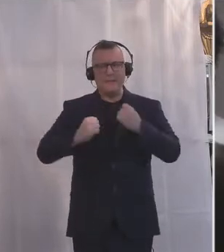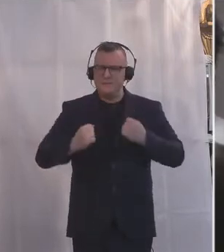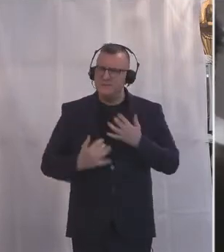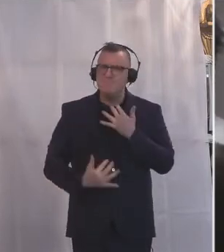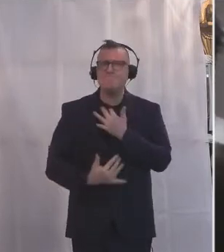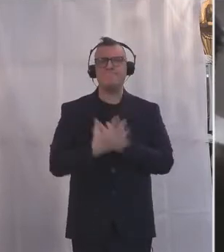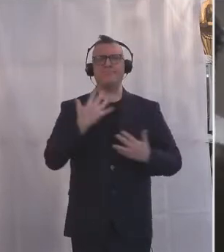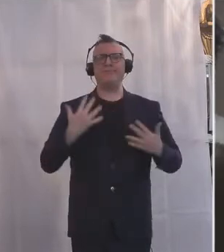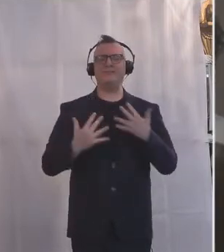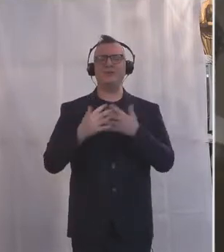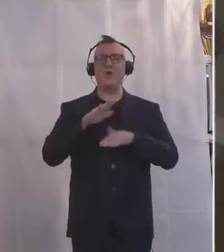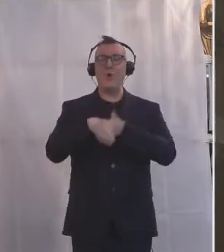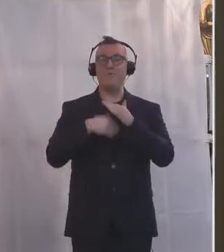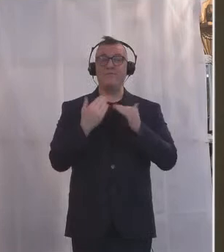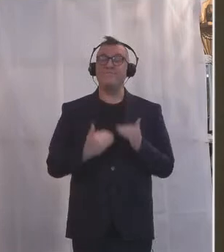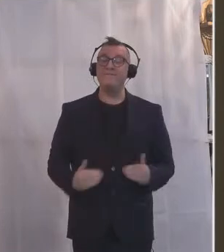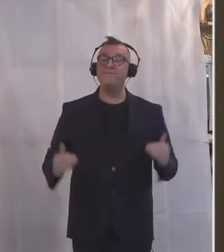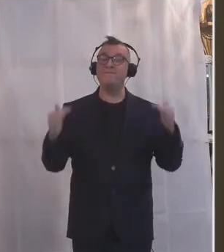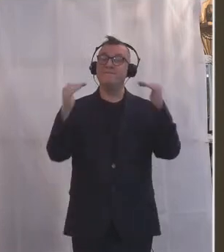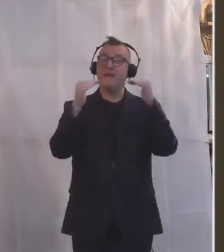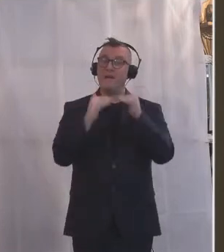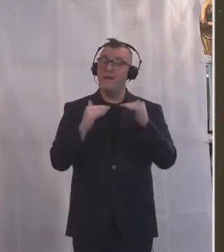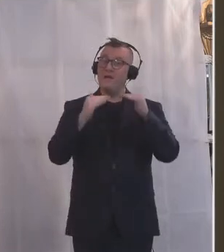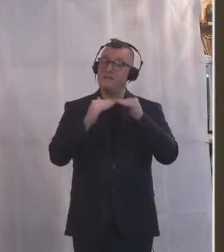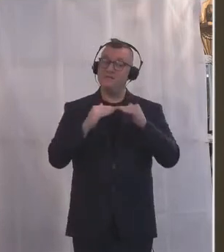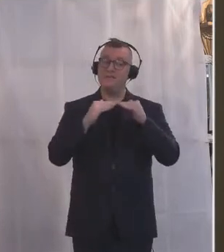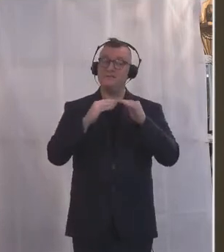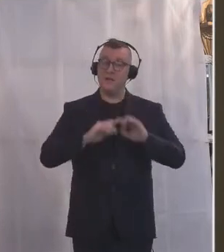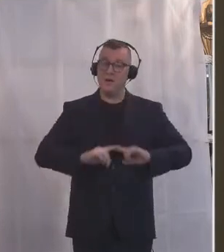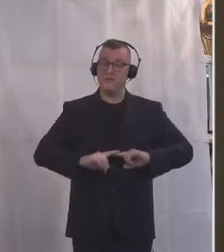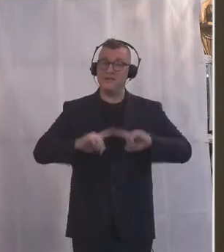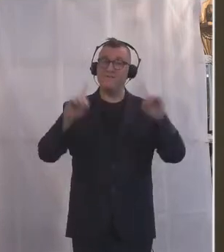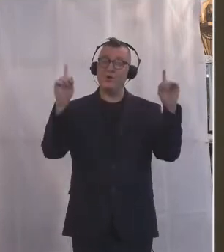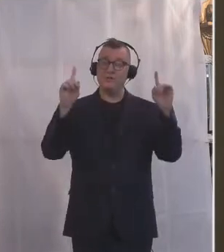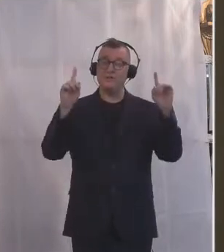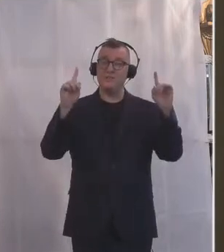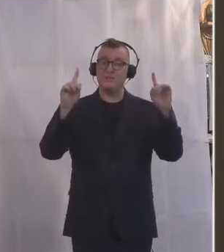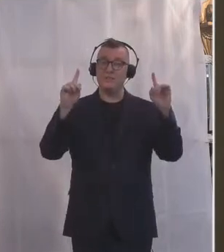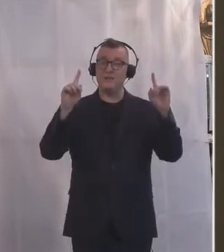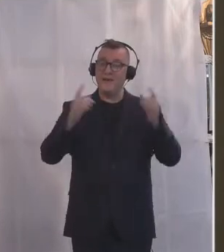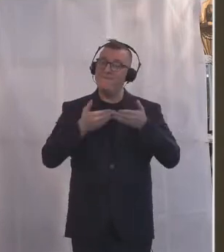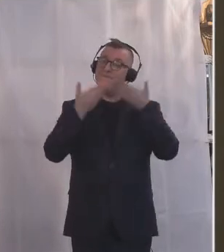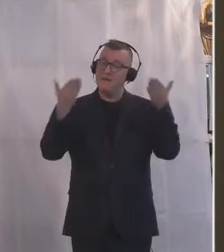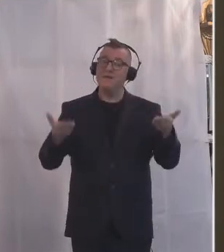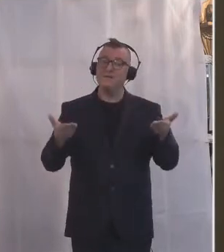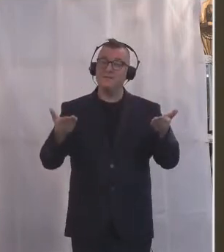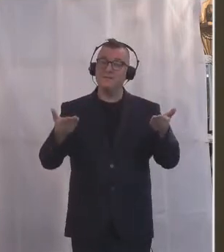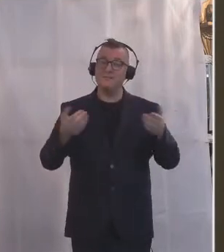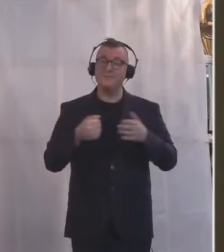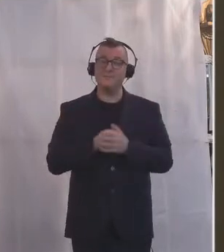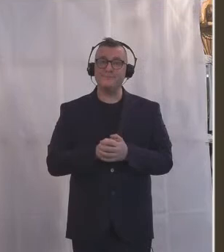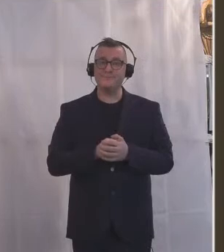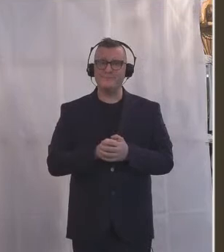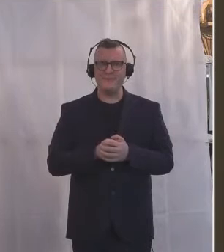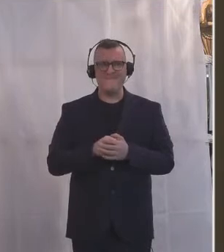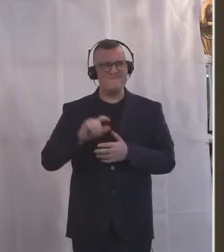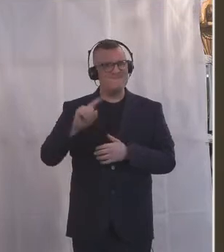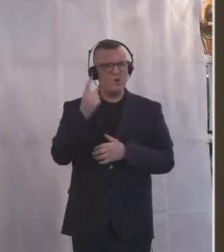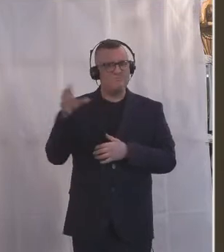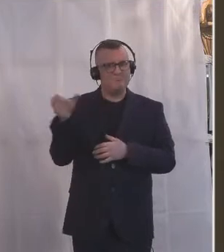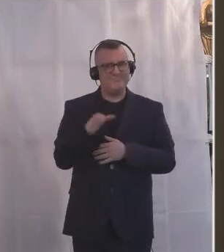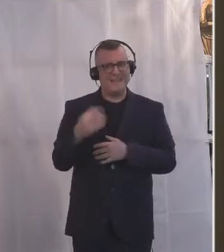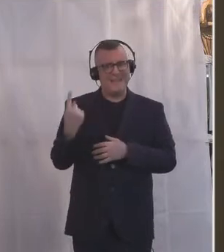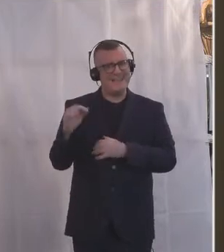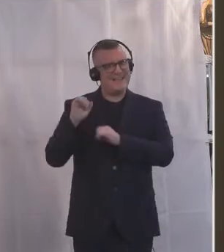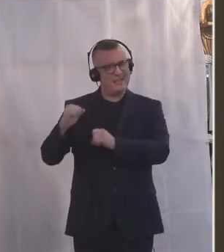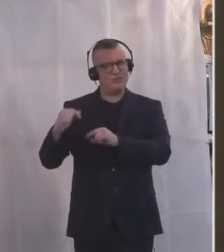passion around fairness, equality and diversity. And from day one, he's been challenging us